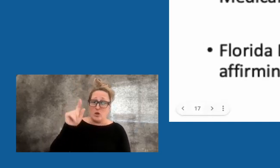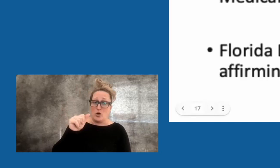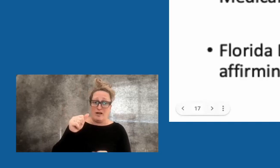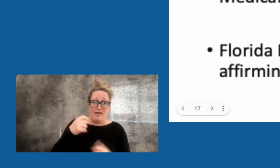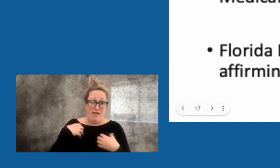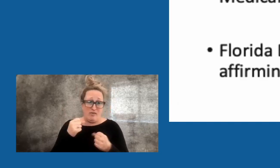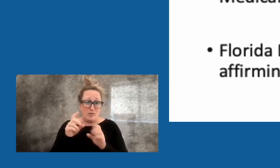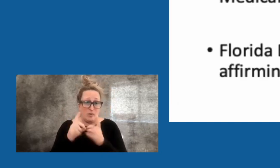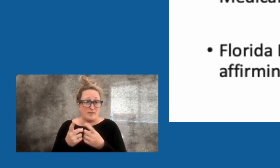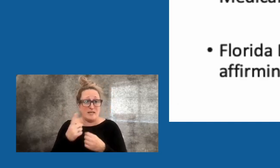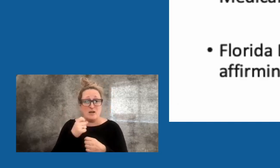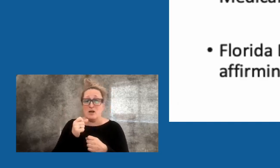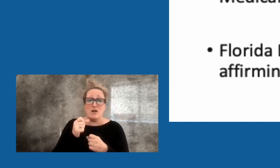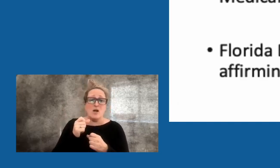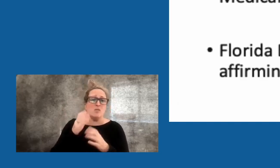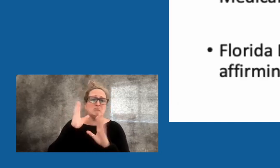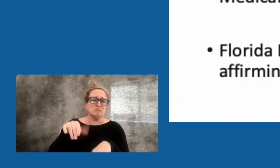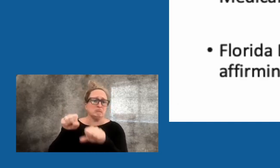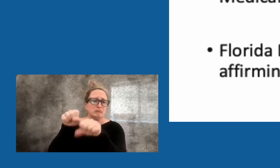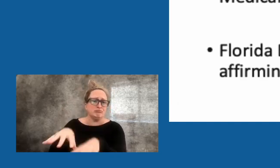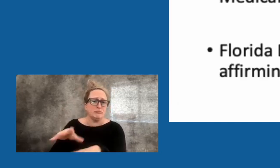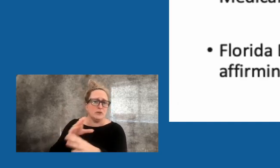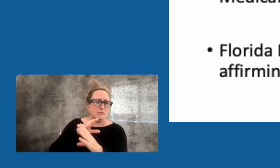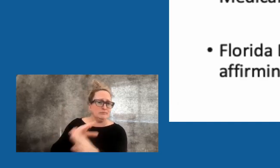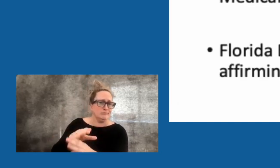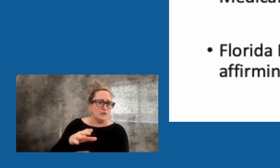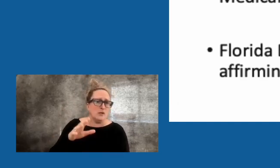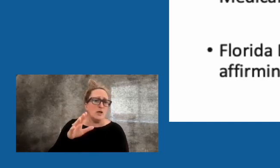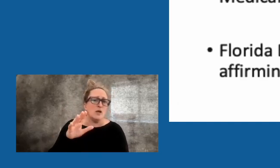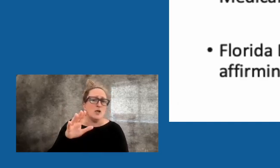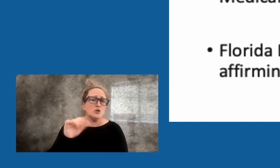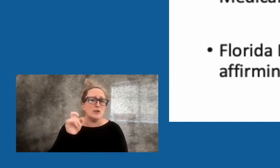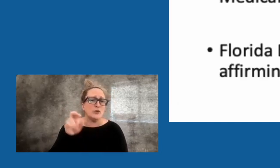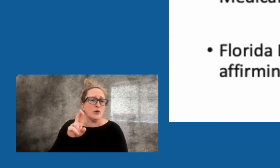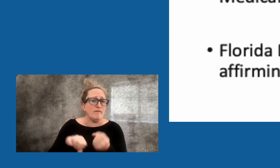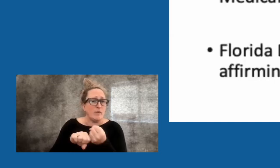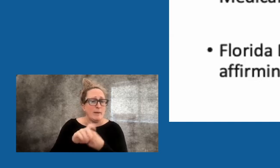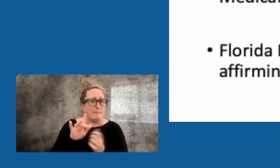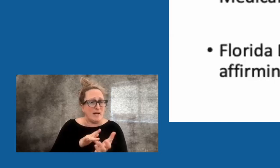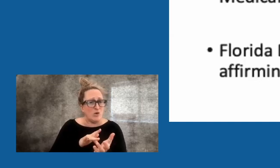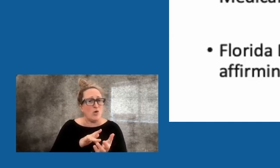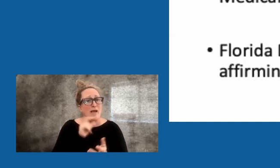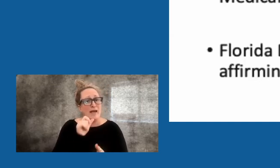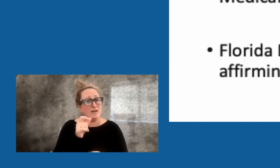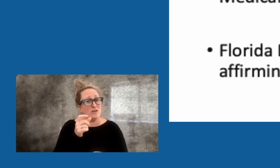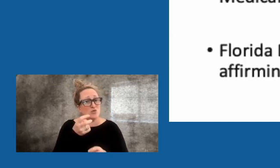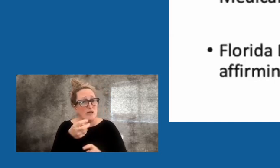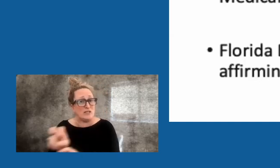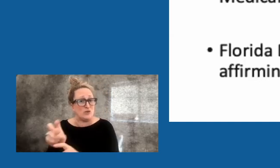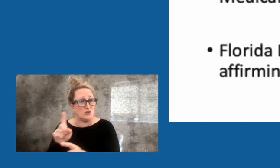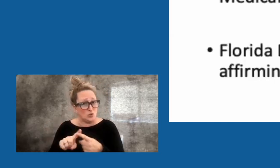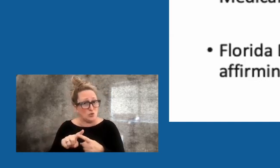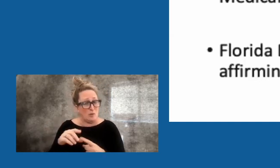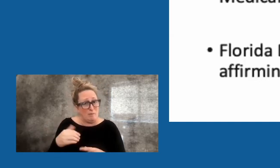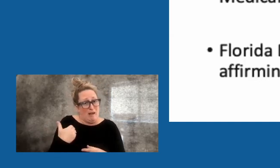bar gender-affirming medical care, as well as social gender transition for minors in the state.